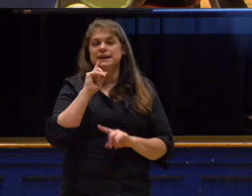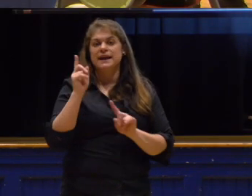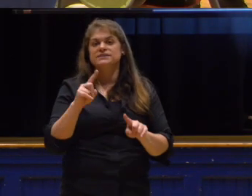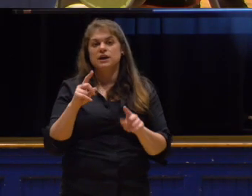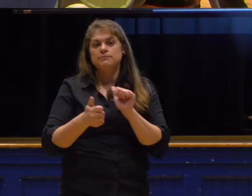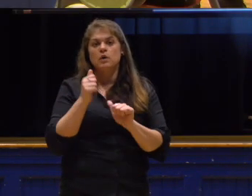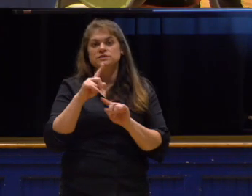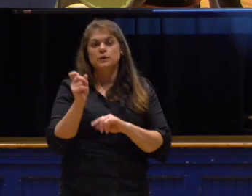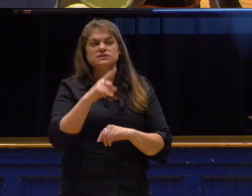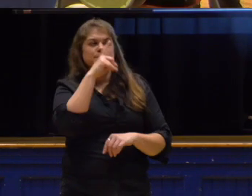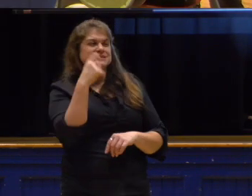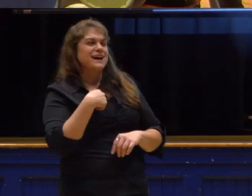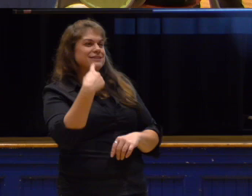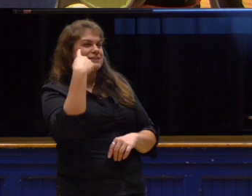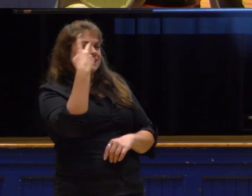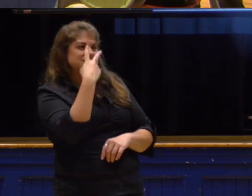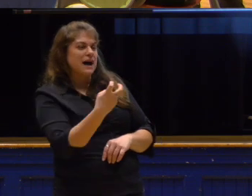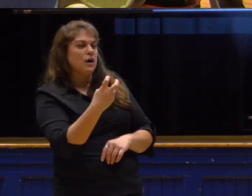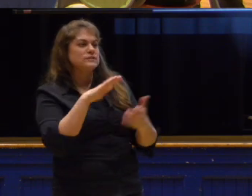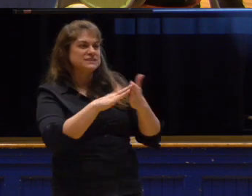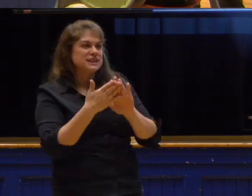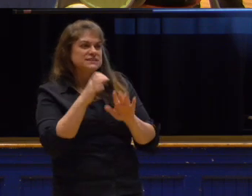answer most of this.